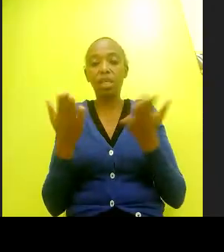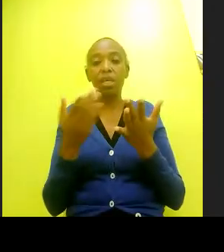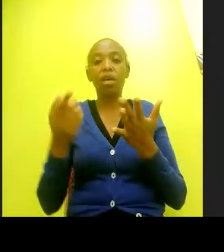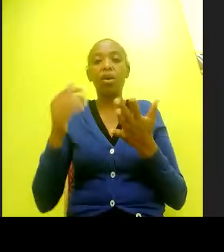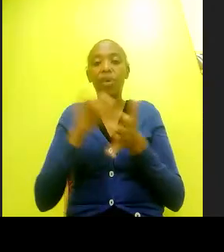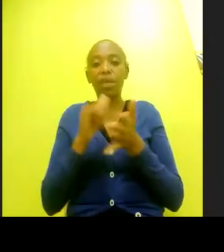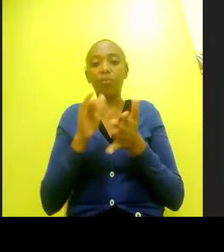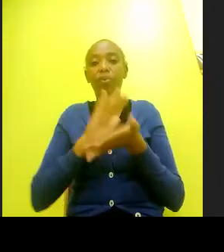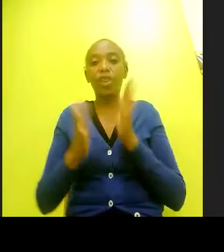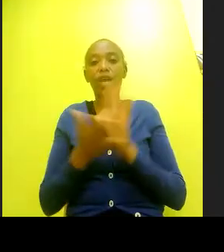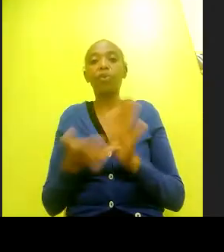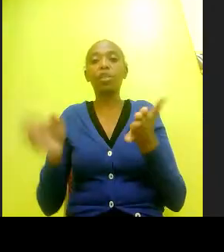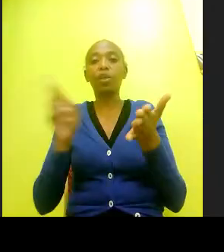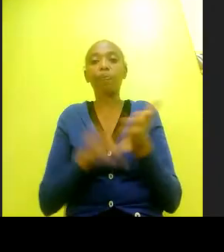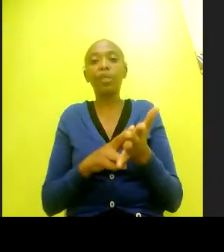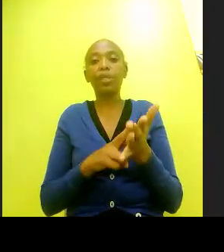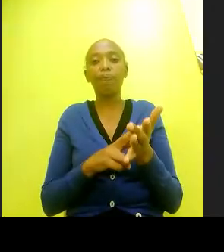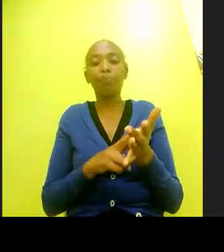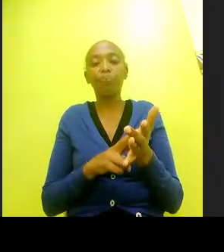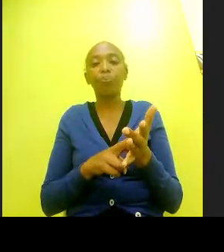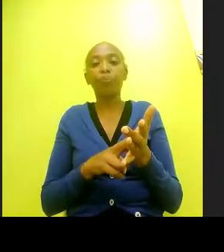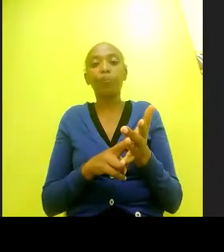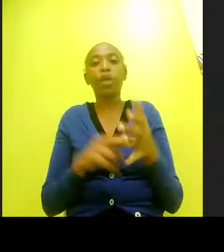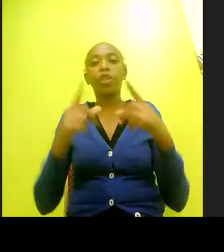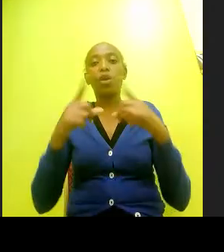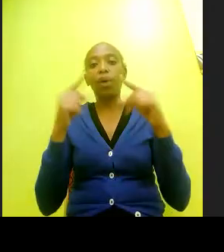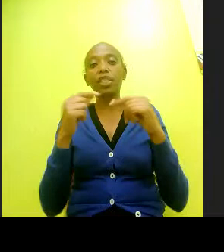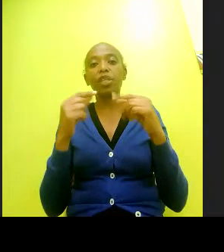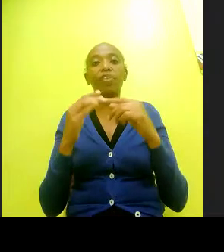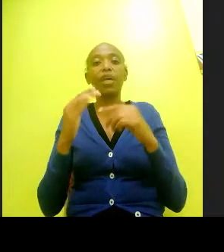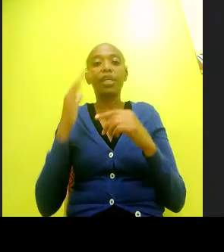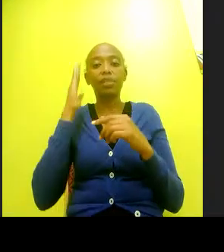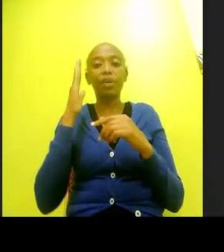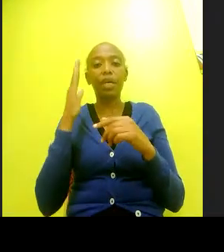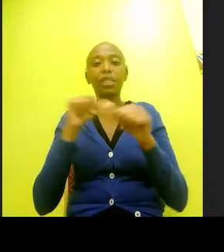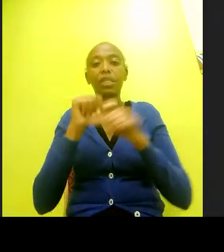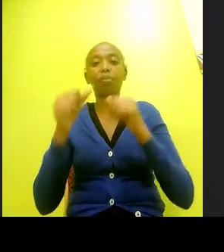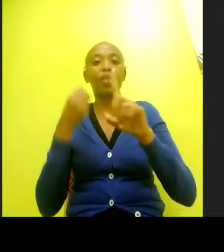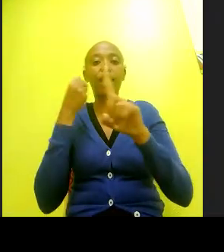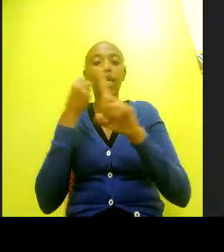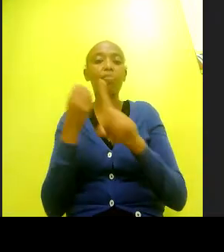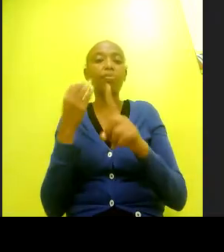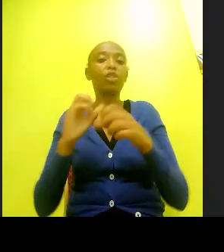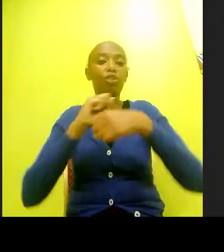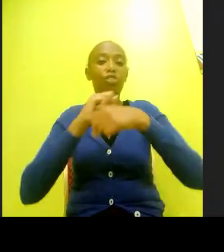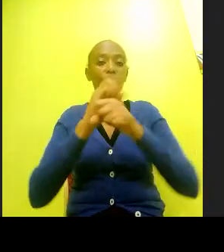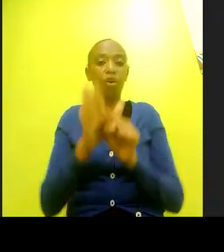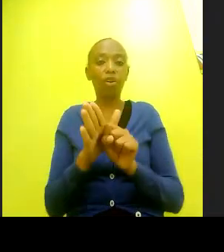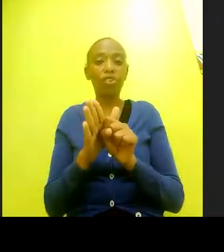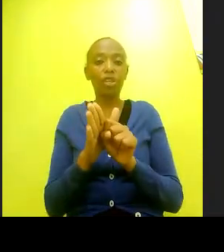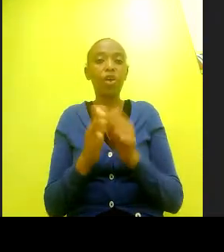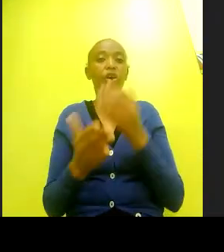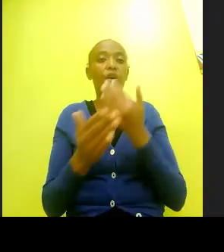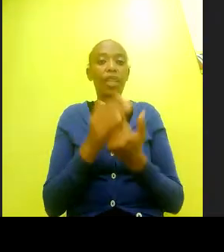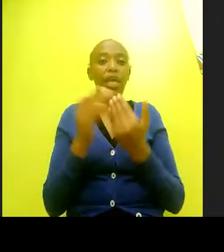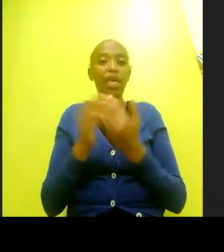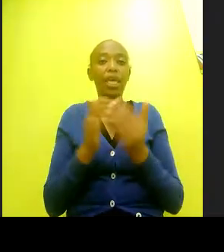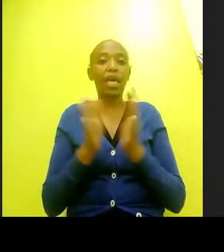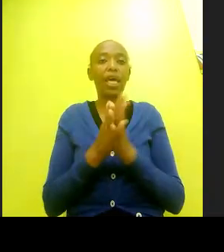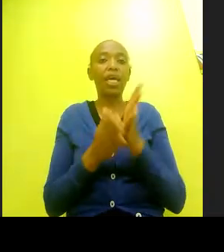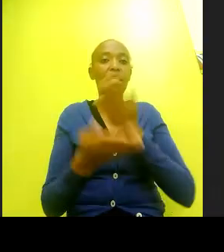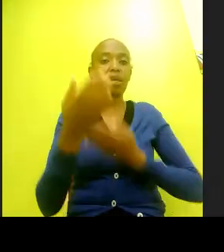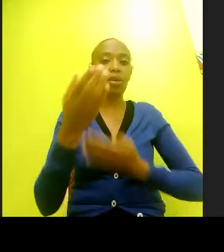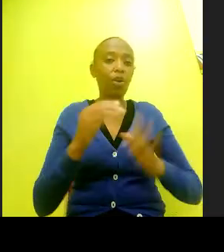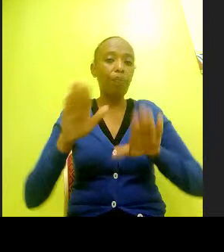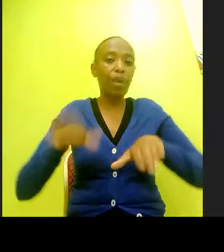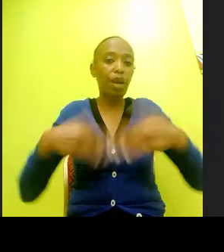repeating, what other speakers have said around the impact of COVID on the care economy and how we